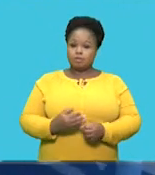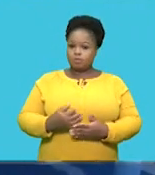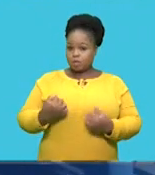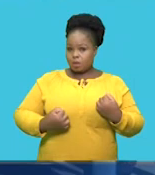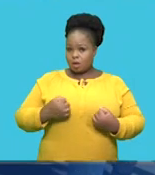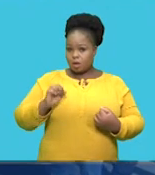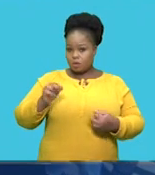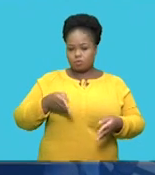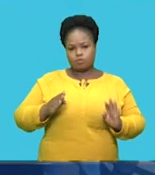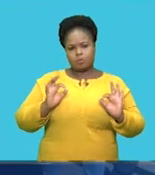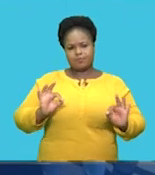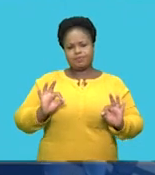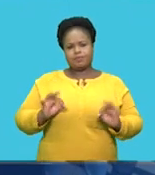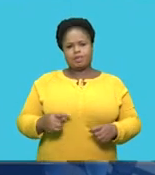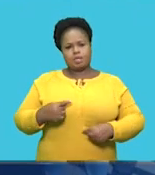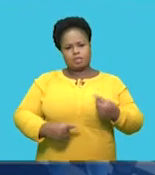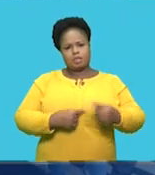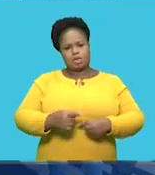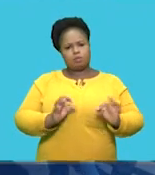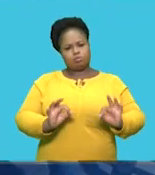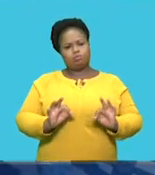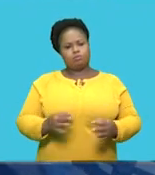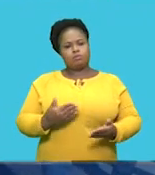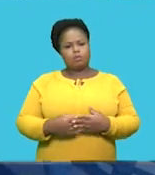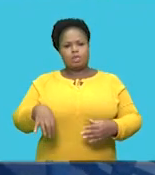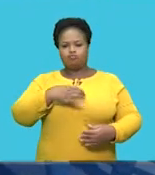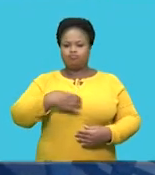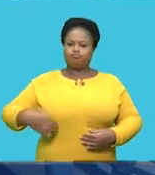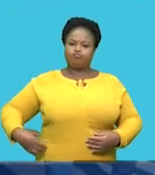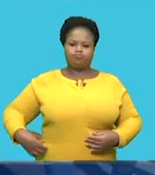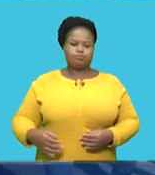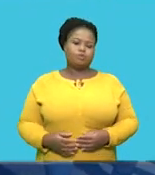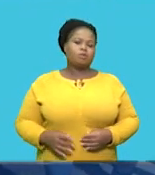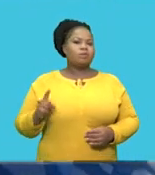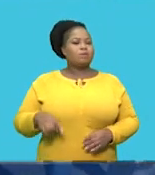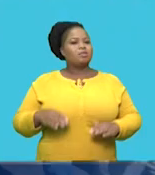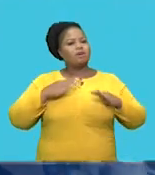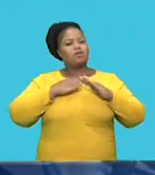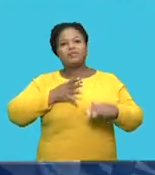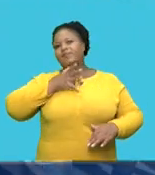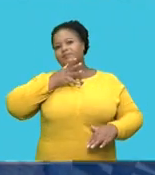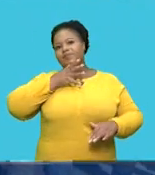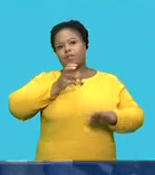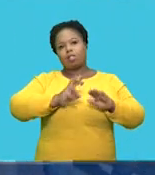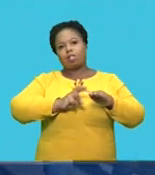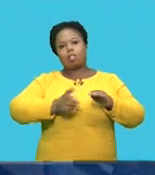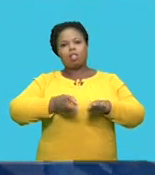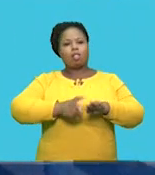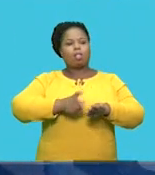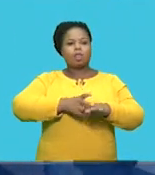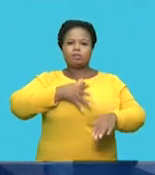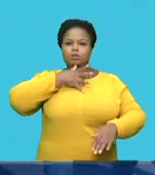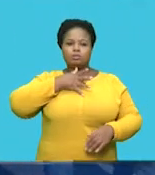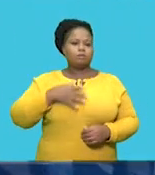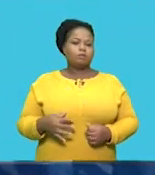in, it's roadworthy, the tires are right, you are able to put in your safety belt. Let's avoid overloading. Make sure that when you get into